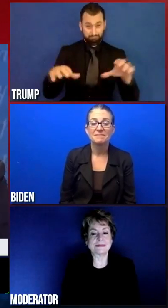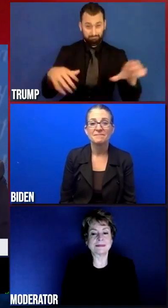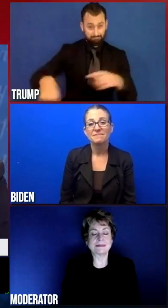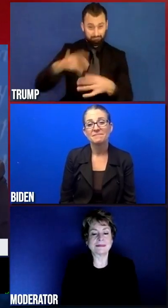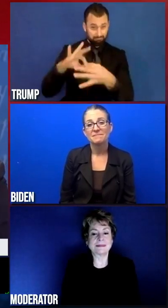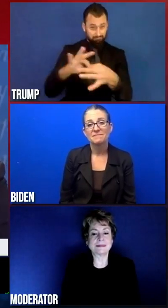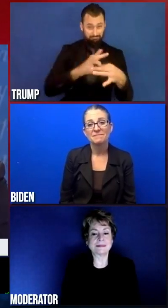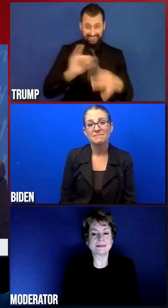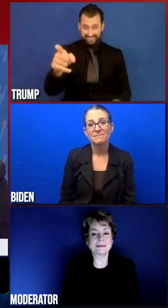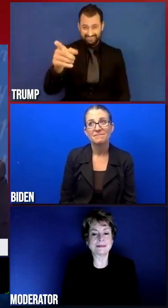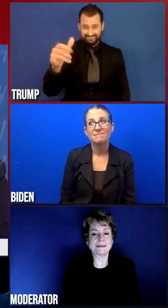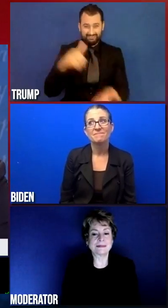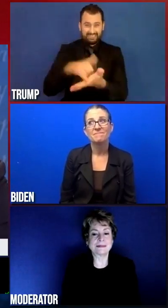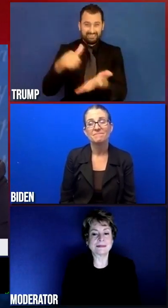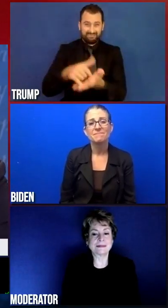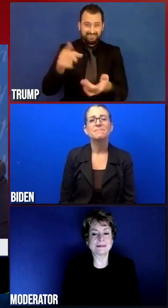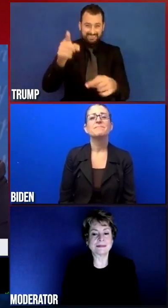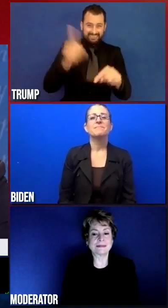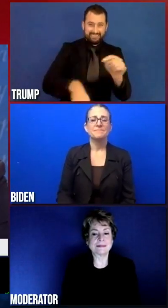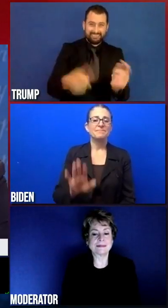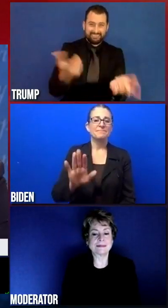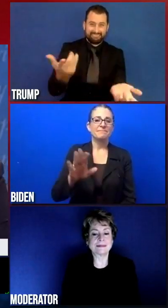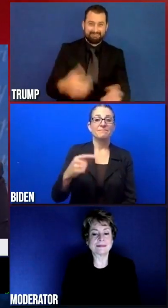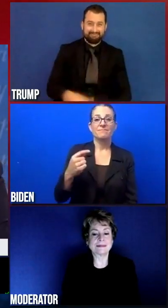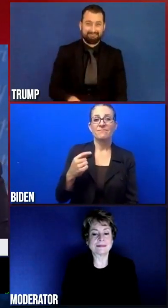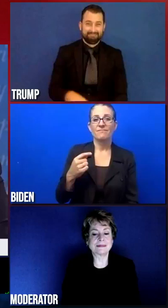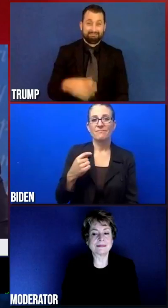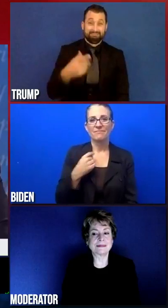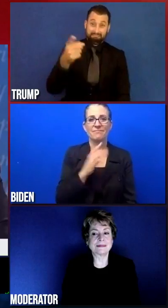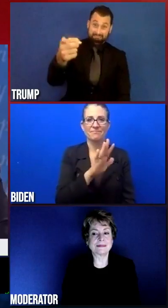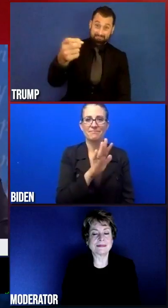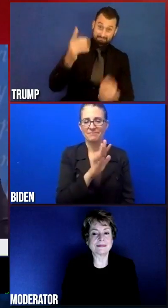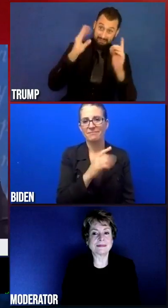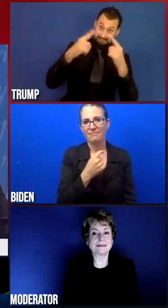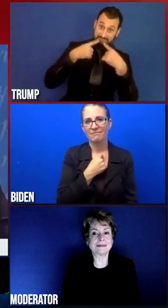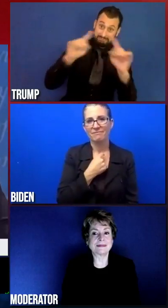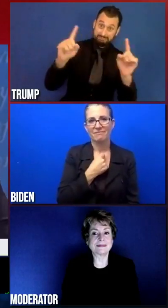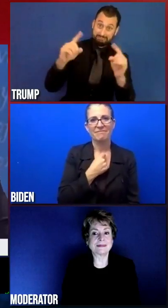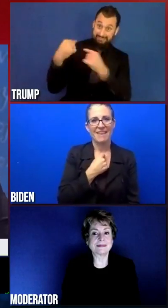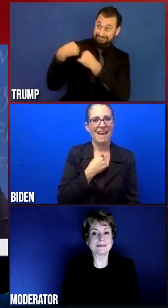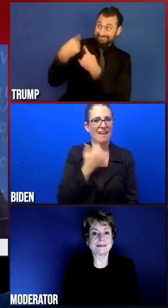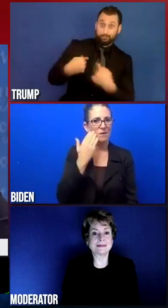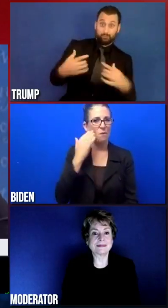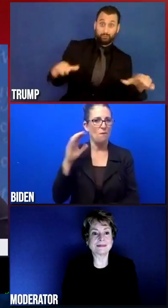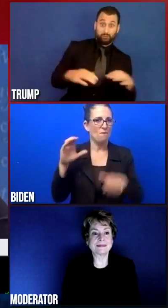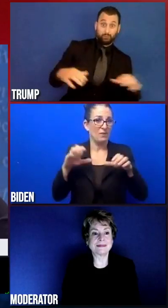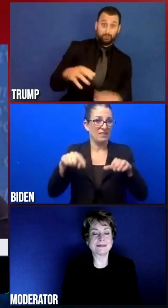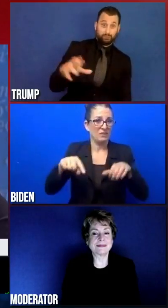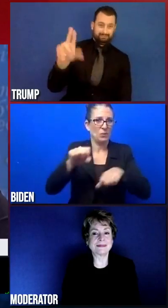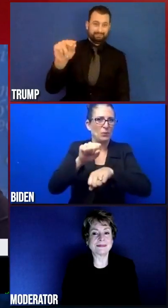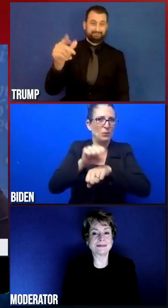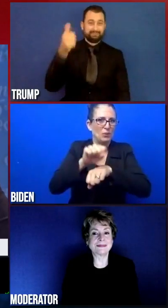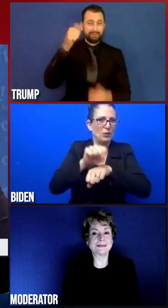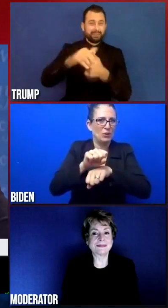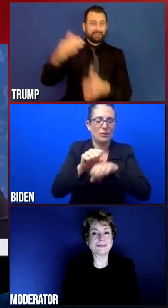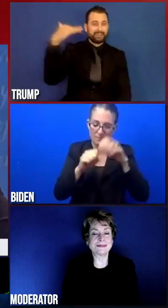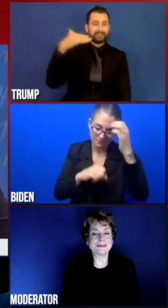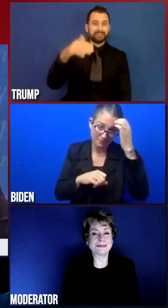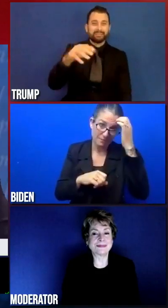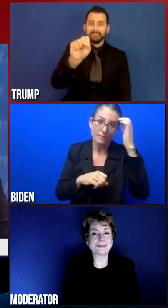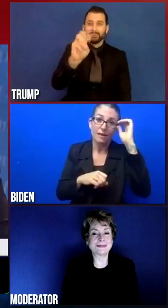get the job Well, you didn't do very well in swine flu. H1N1, you were a disaster. Your own chief of staff said you were a